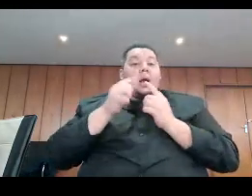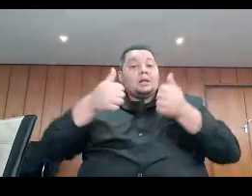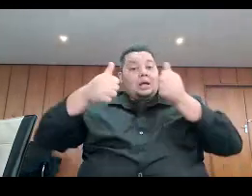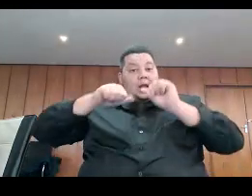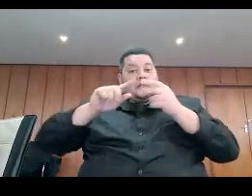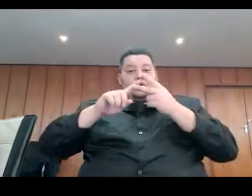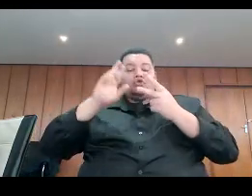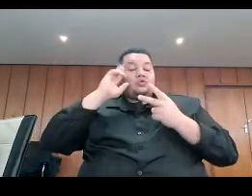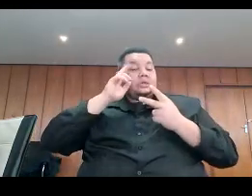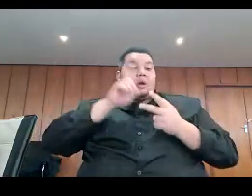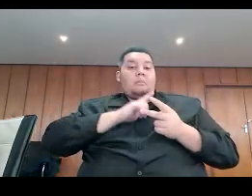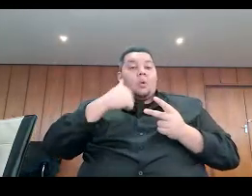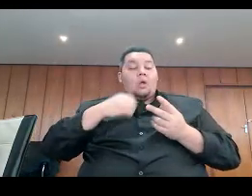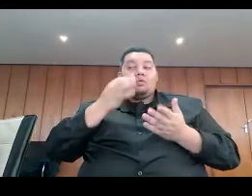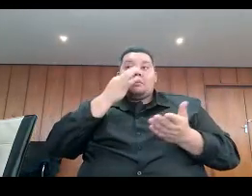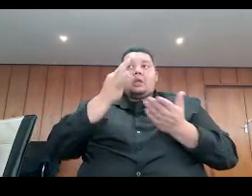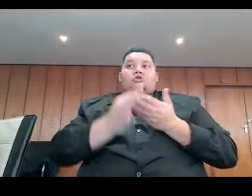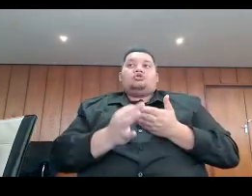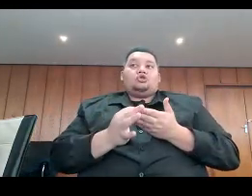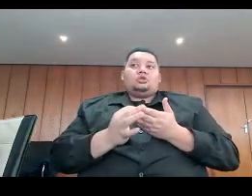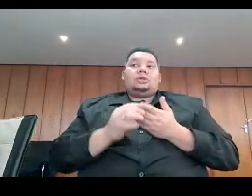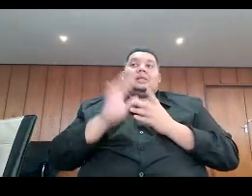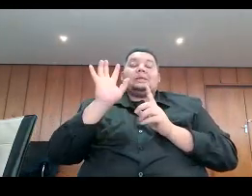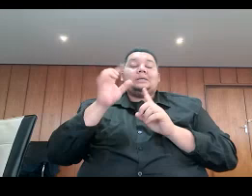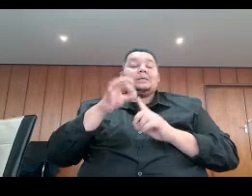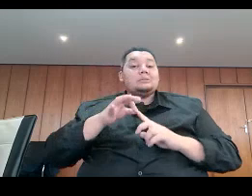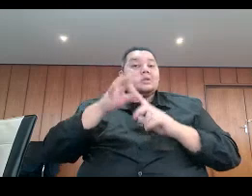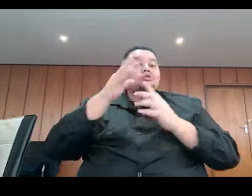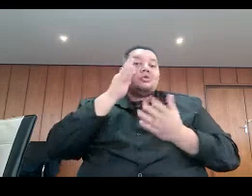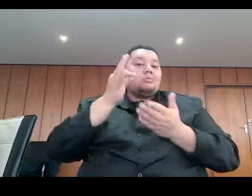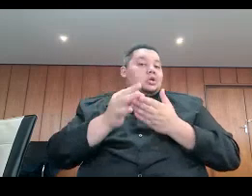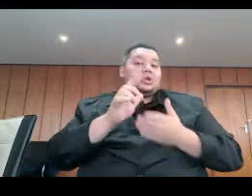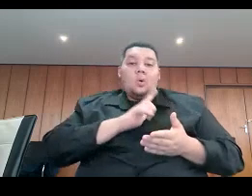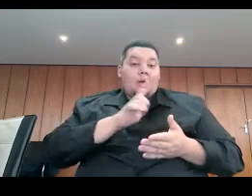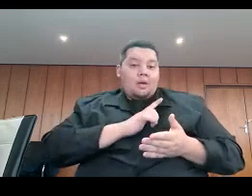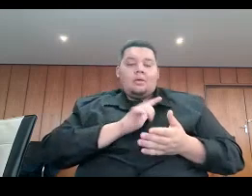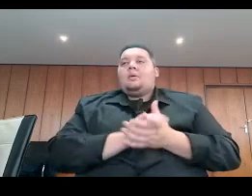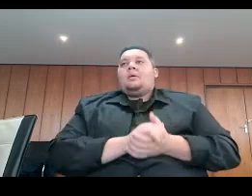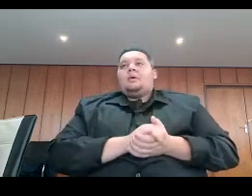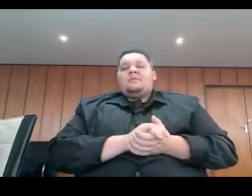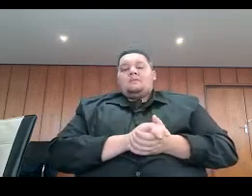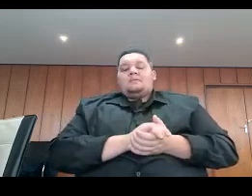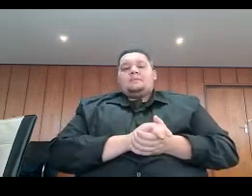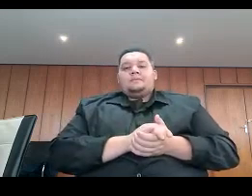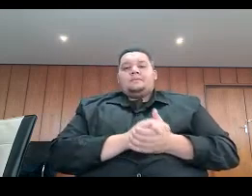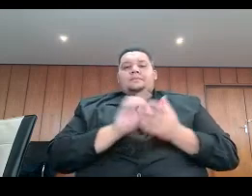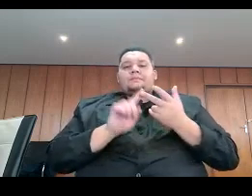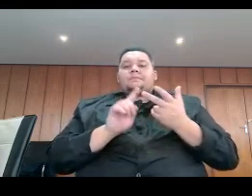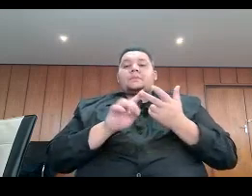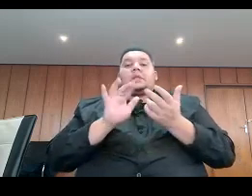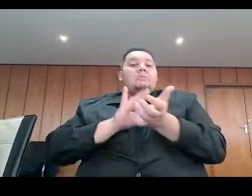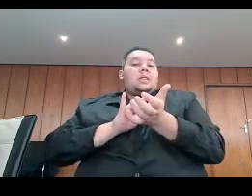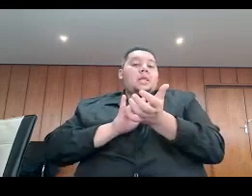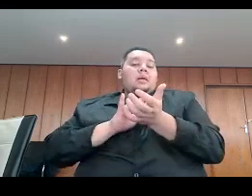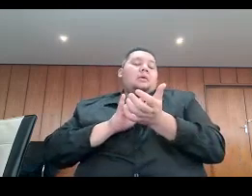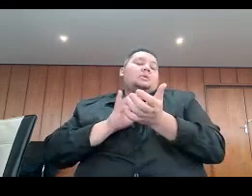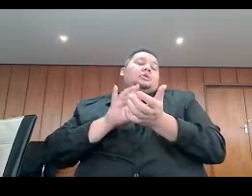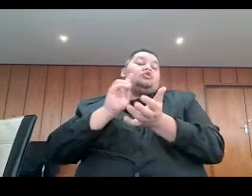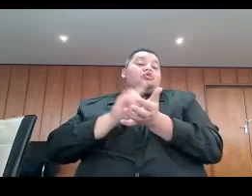I want to mention the study, a special mention, is that typically medical doctors don't